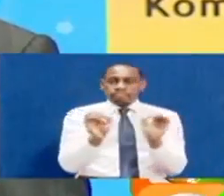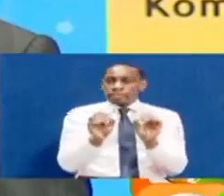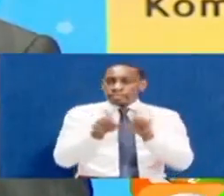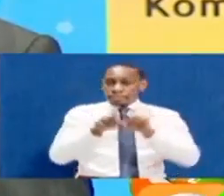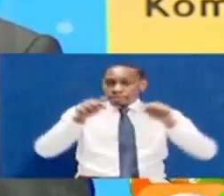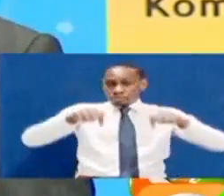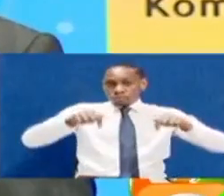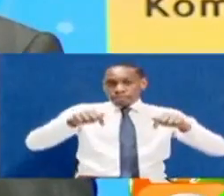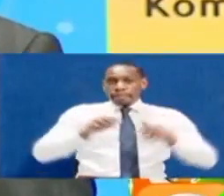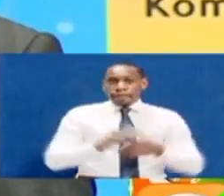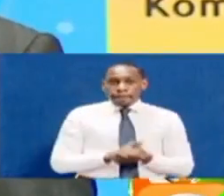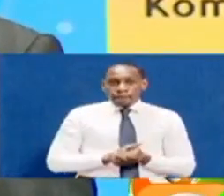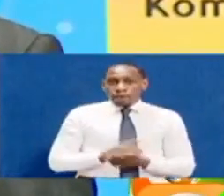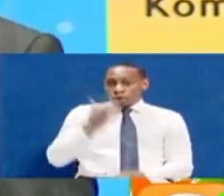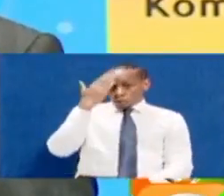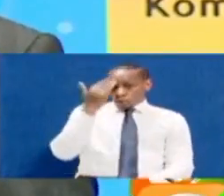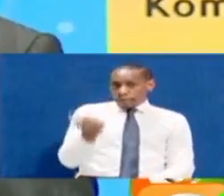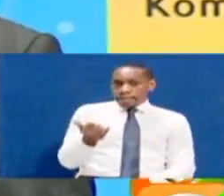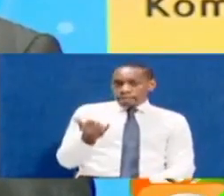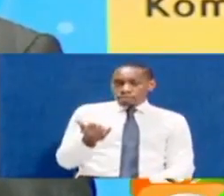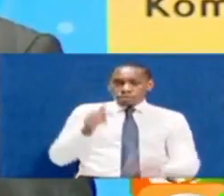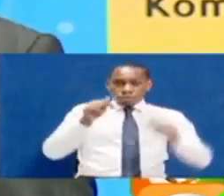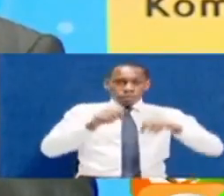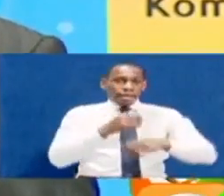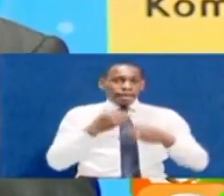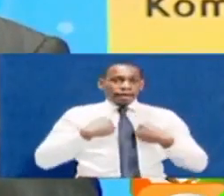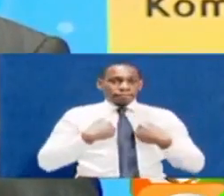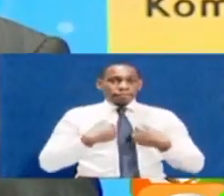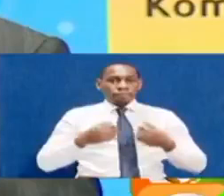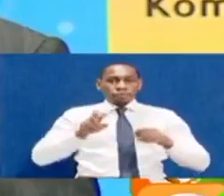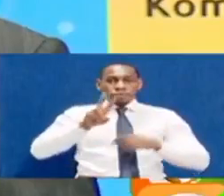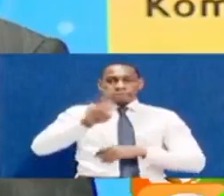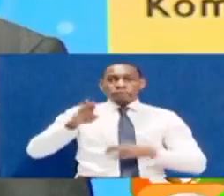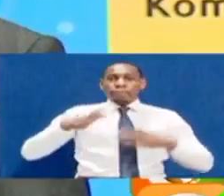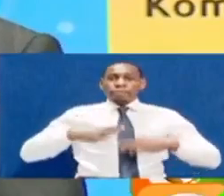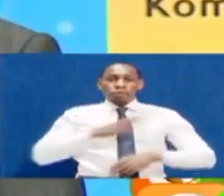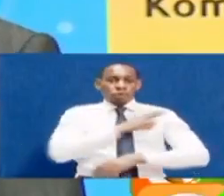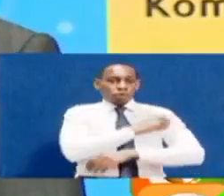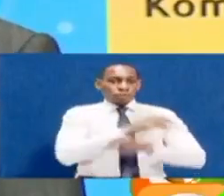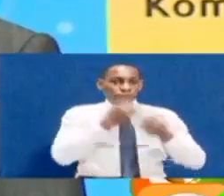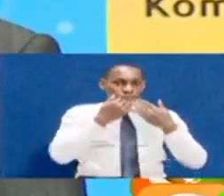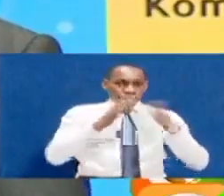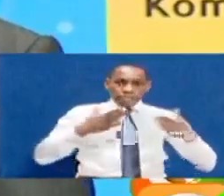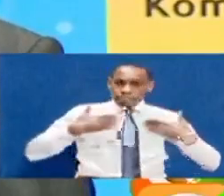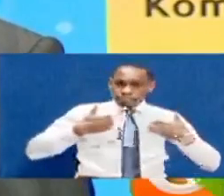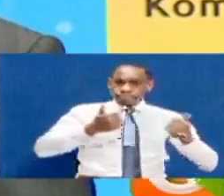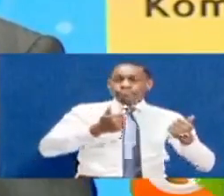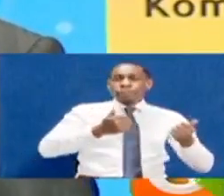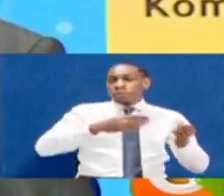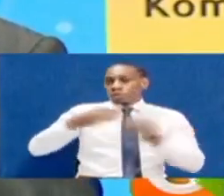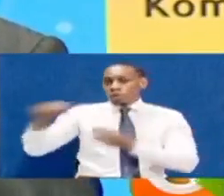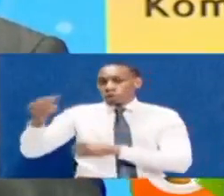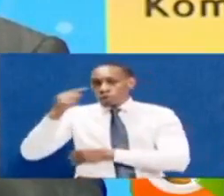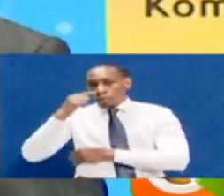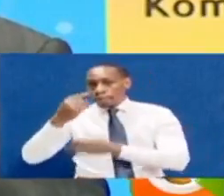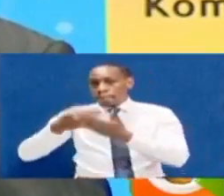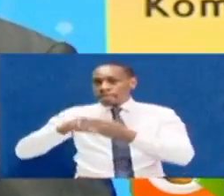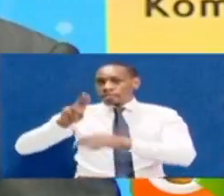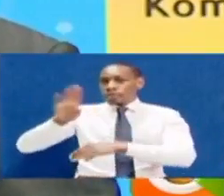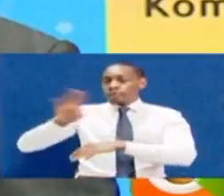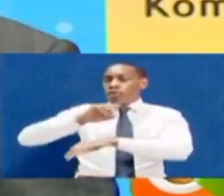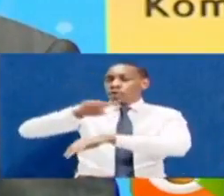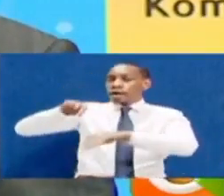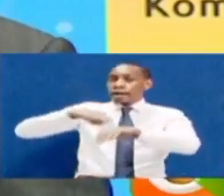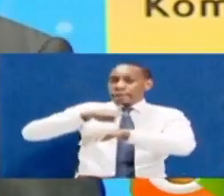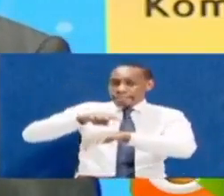today, because we have discharged 24 people who have recovered from the disease over the last 24